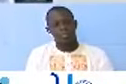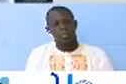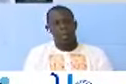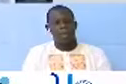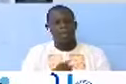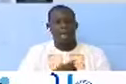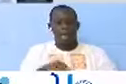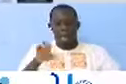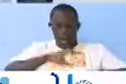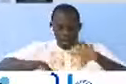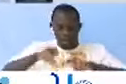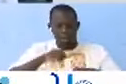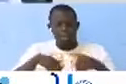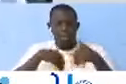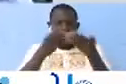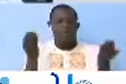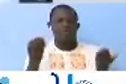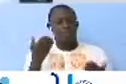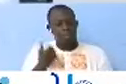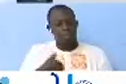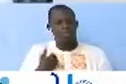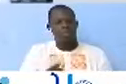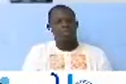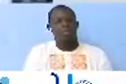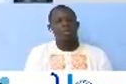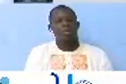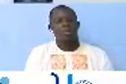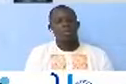My animals that I gave to people. Okay. Mr. Sanneh, you